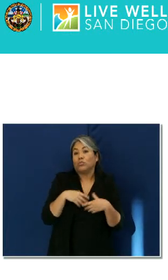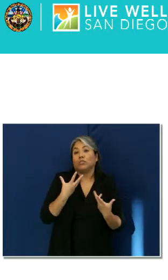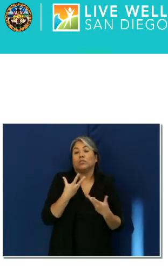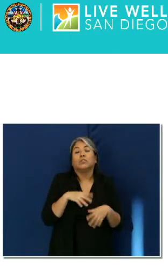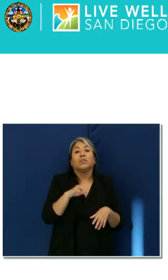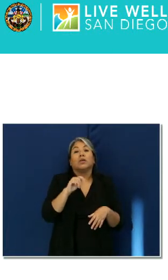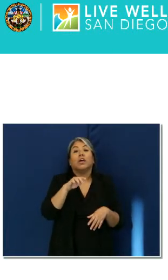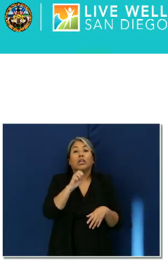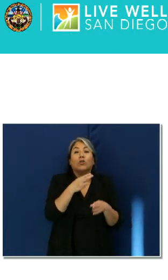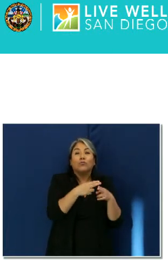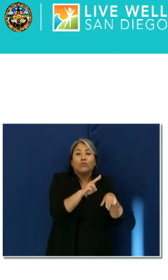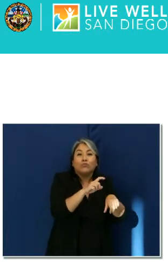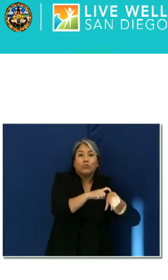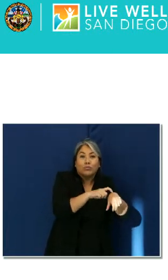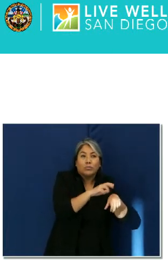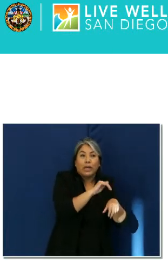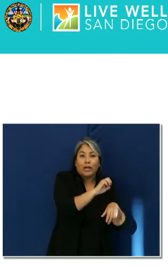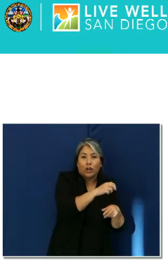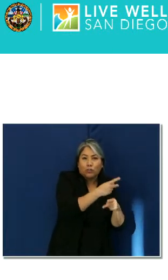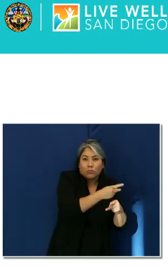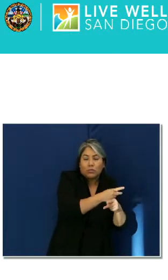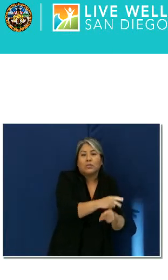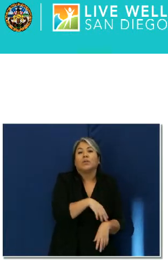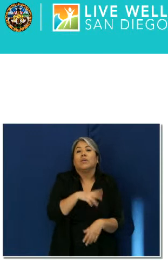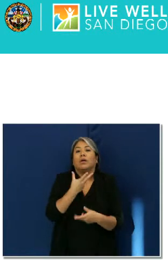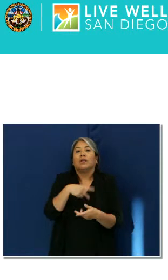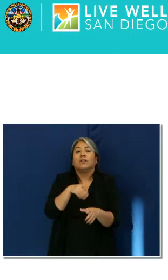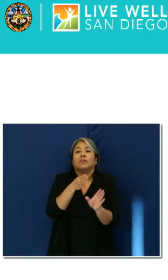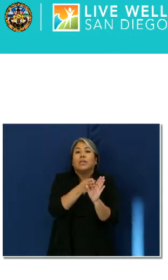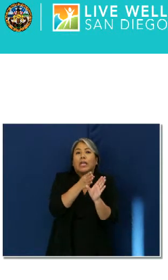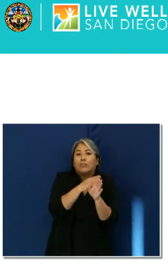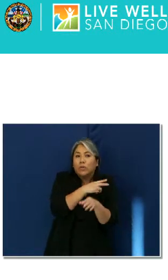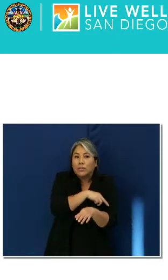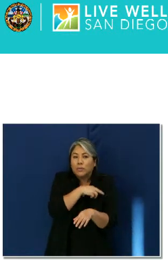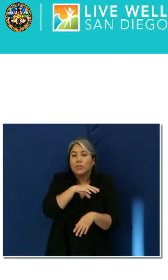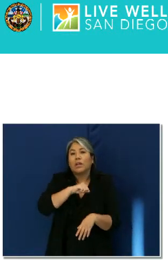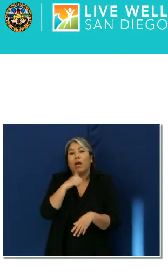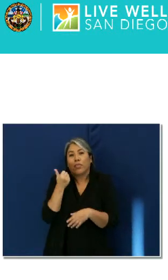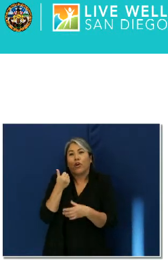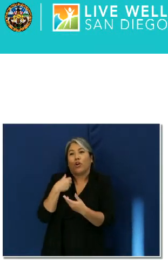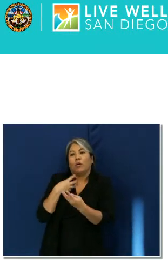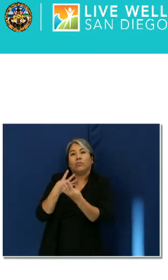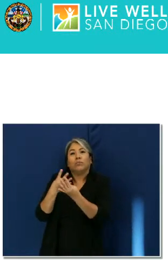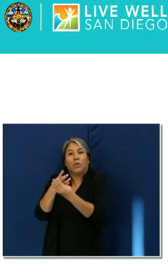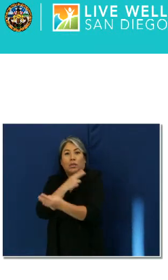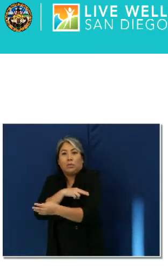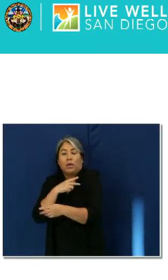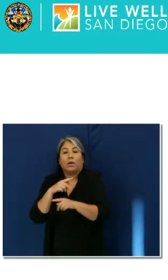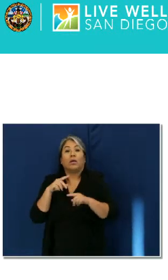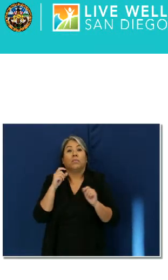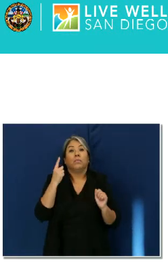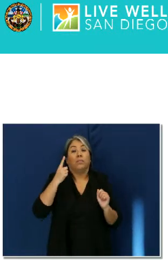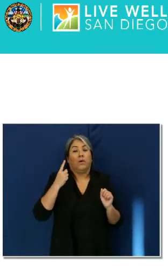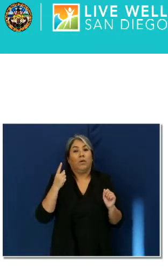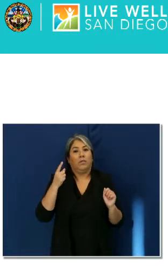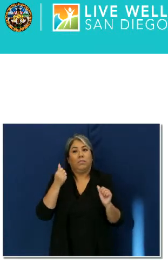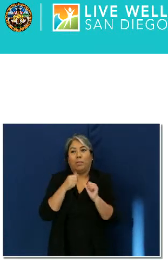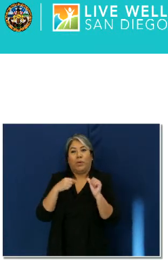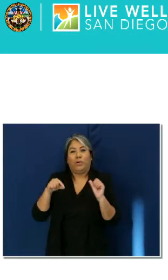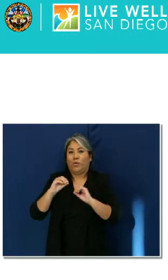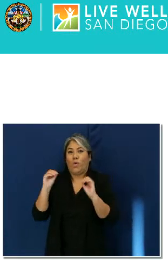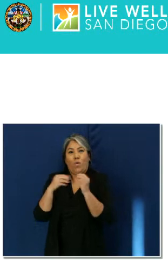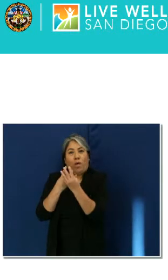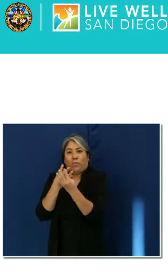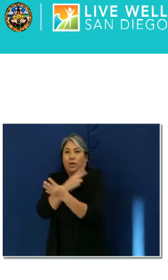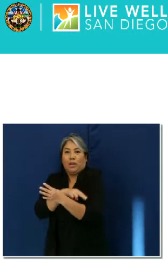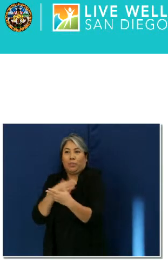acute care hospitals, psychiatric hospitals, and correctional facility hospitals. But of note, we do not have any